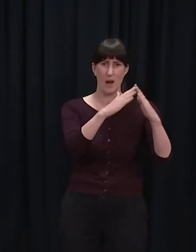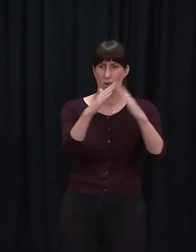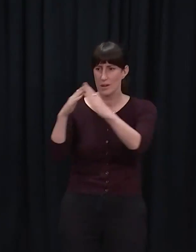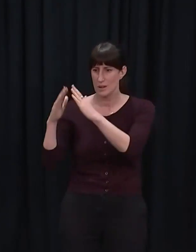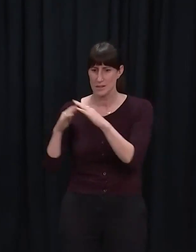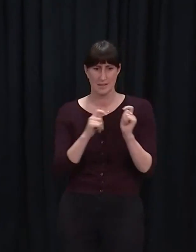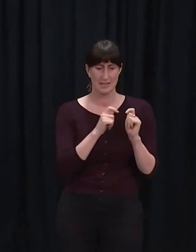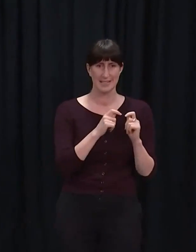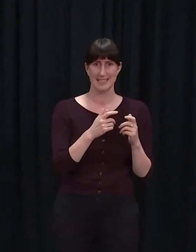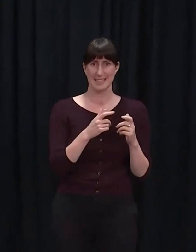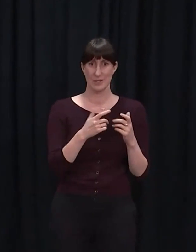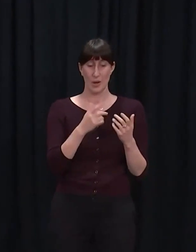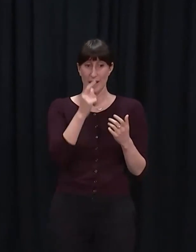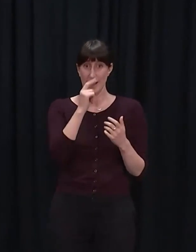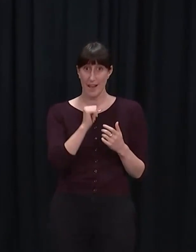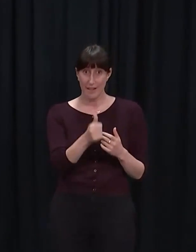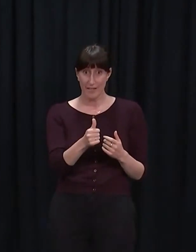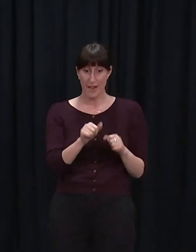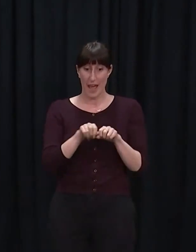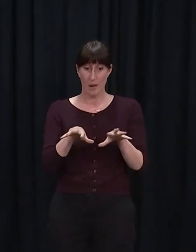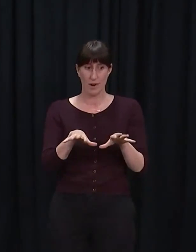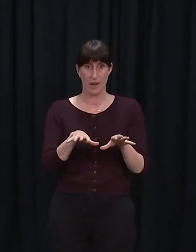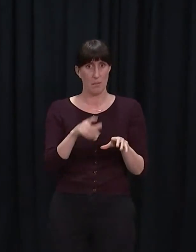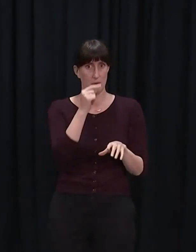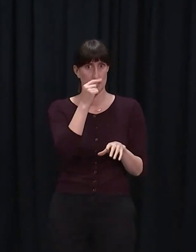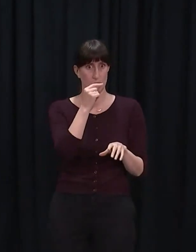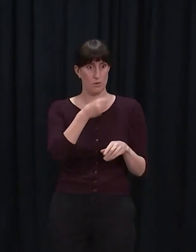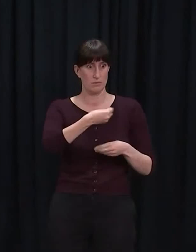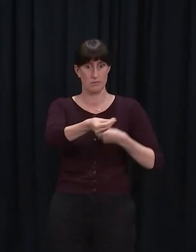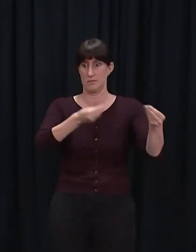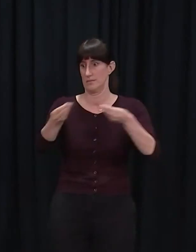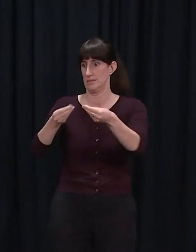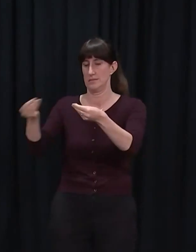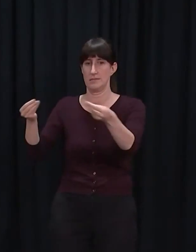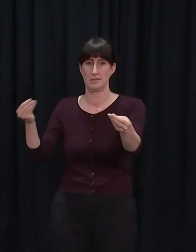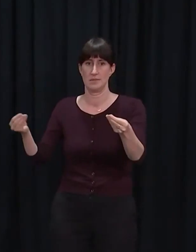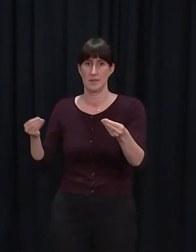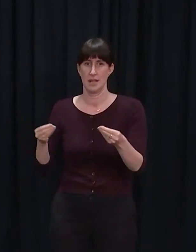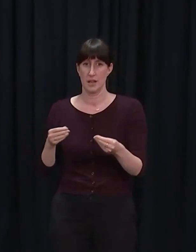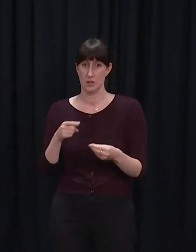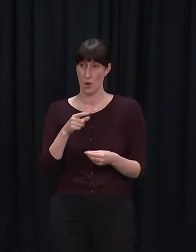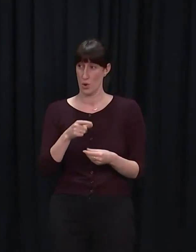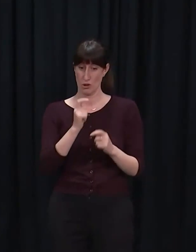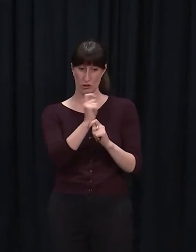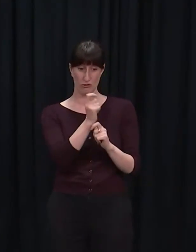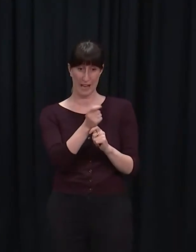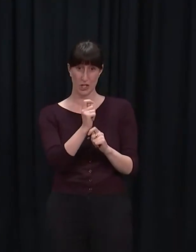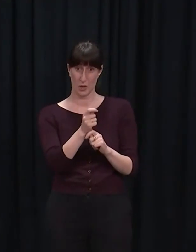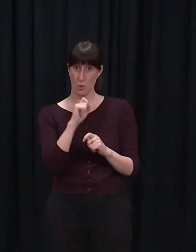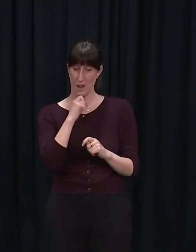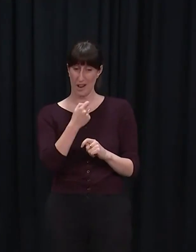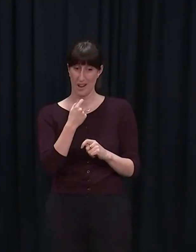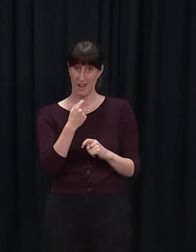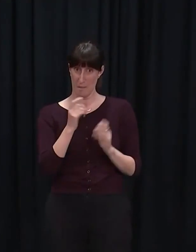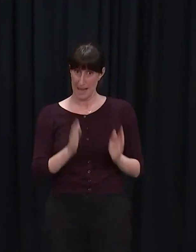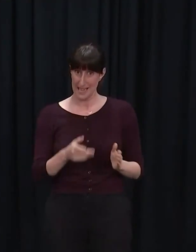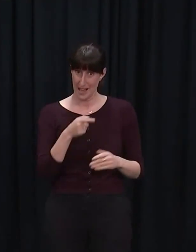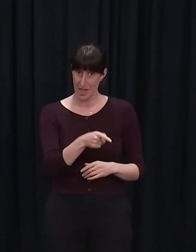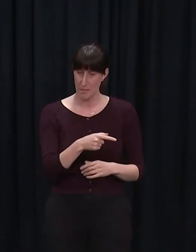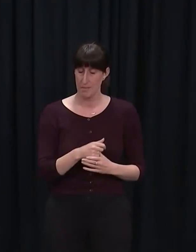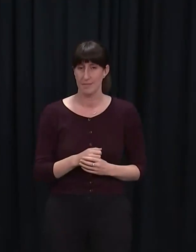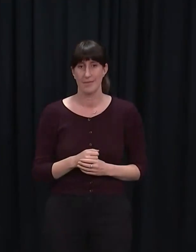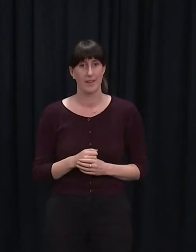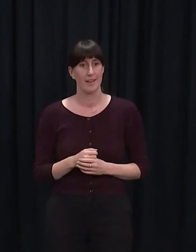spread if it was an outbreak. Are you considering the construction workforce? I don't want to go through every workforce and rule each workforce in or out,